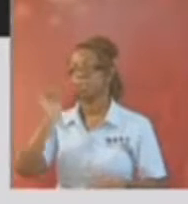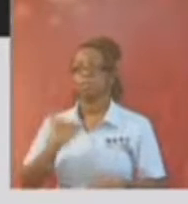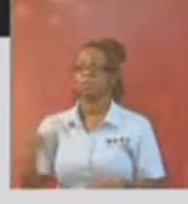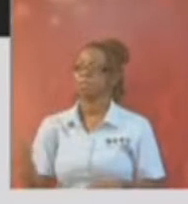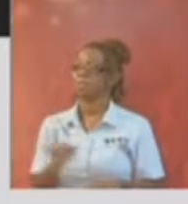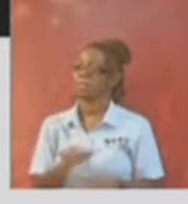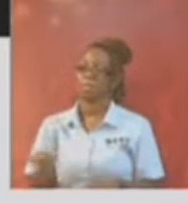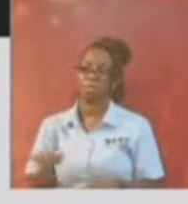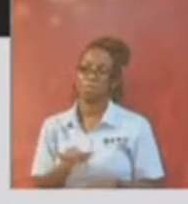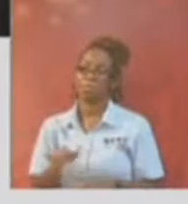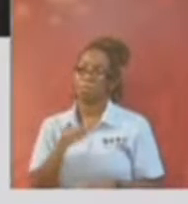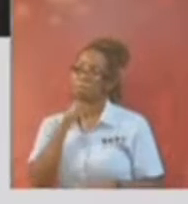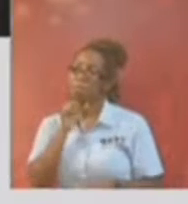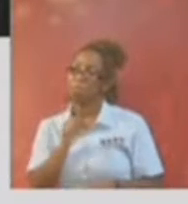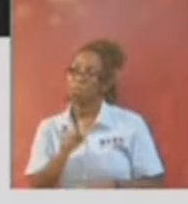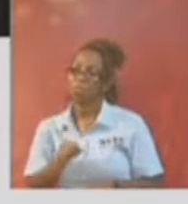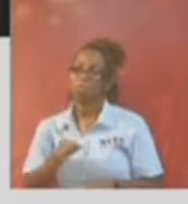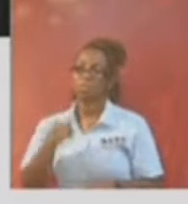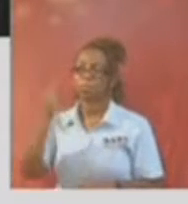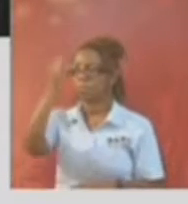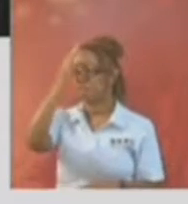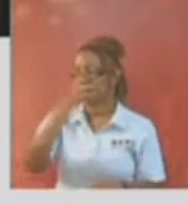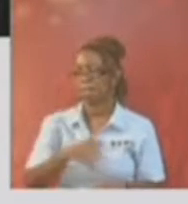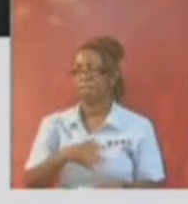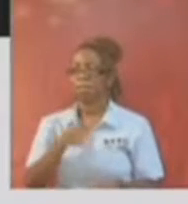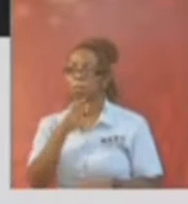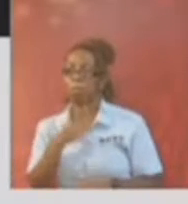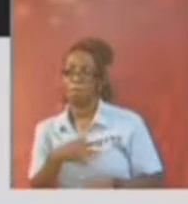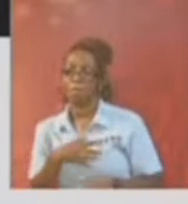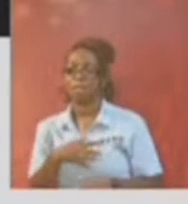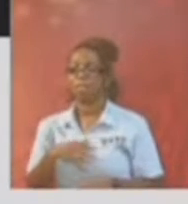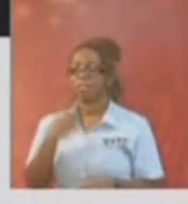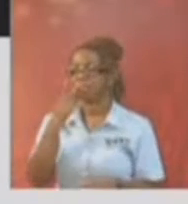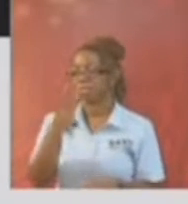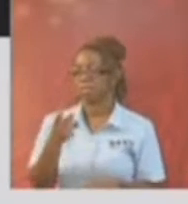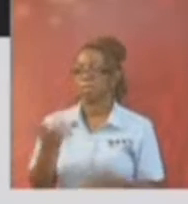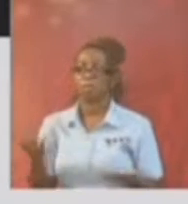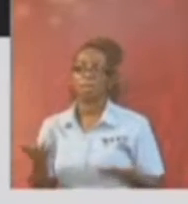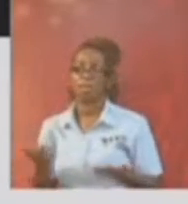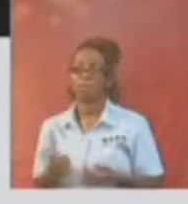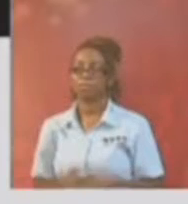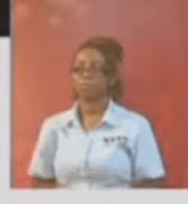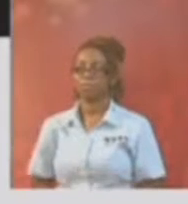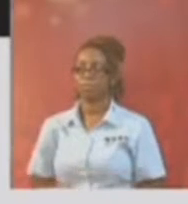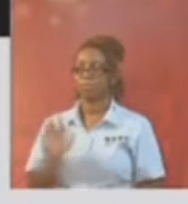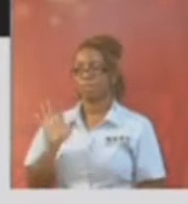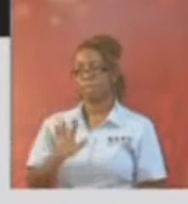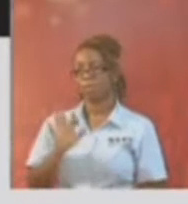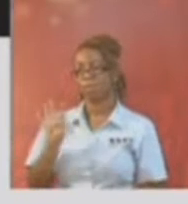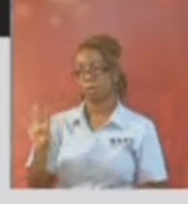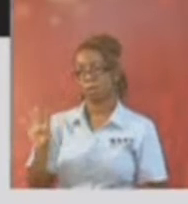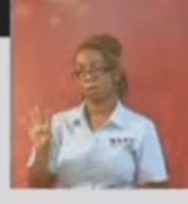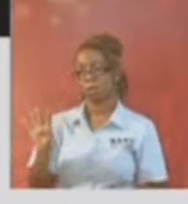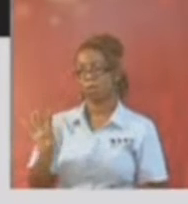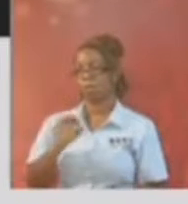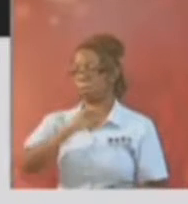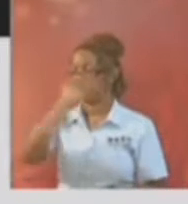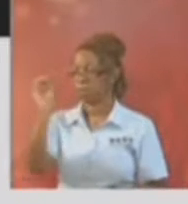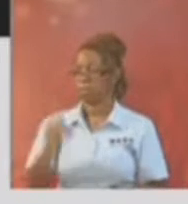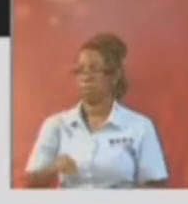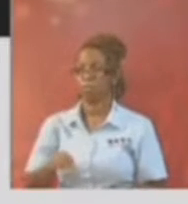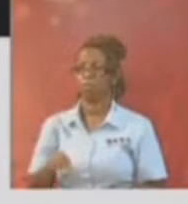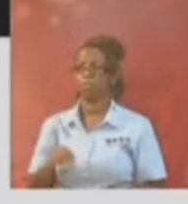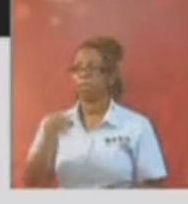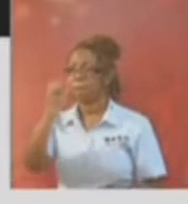sex distribution of the cases, we can see that there are about 54% of the cases that are male, and